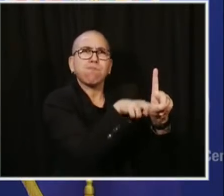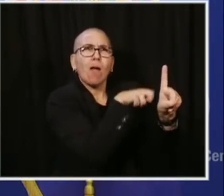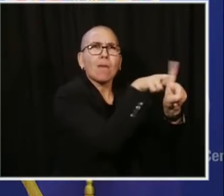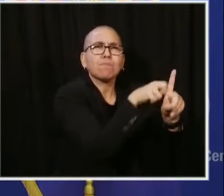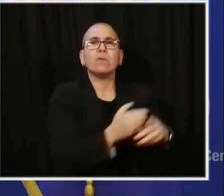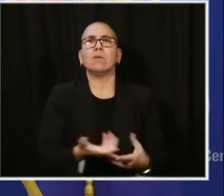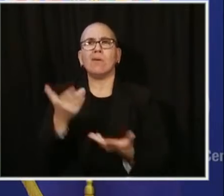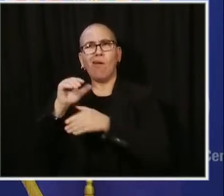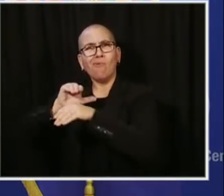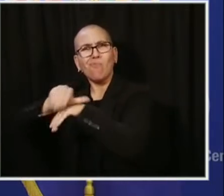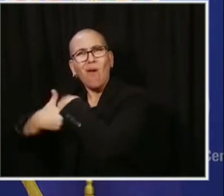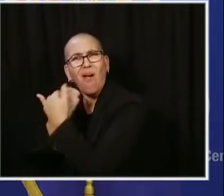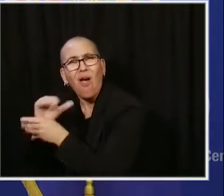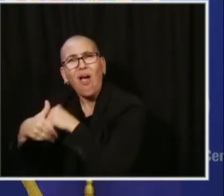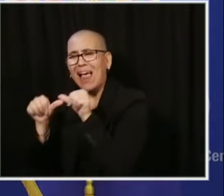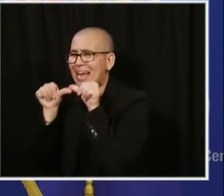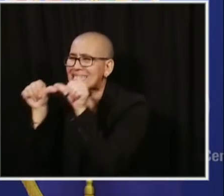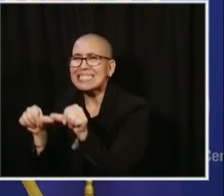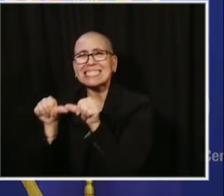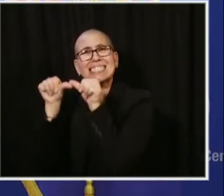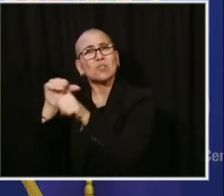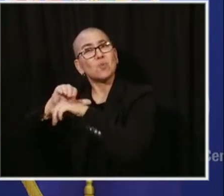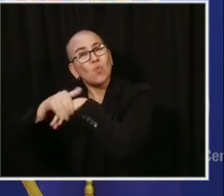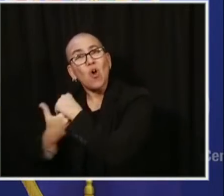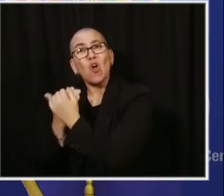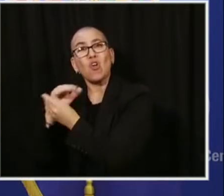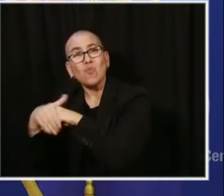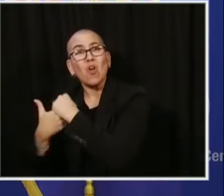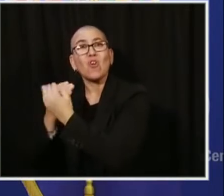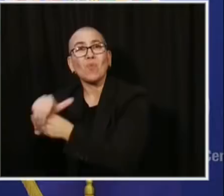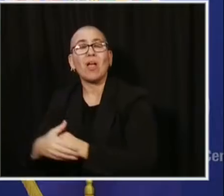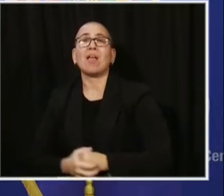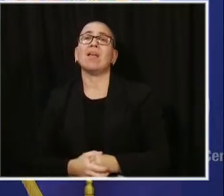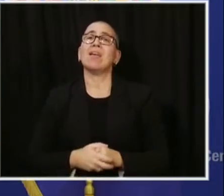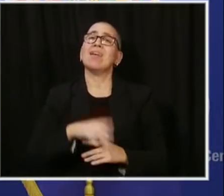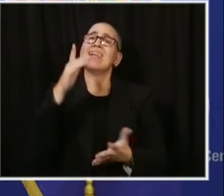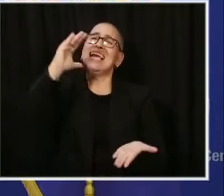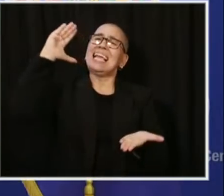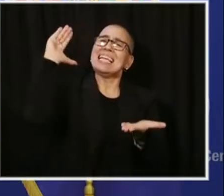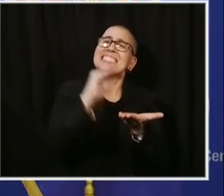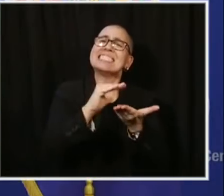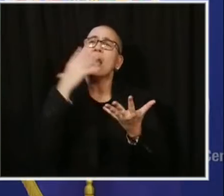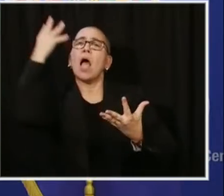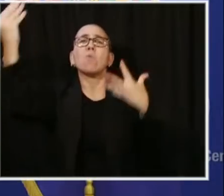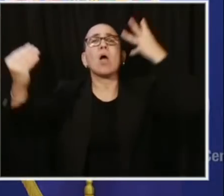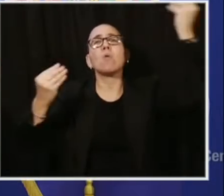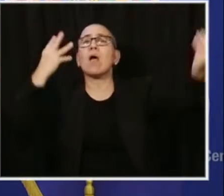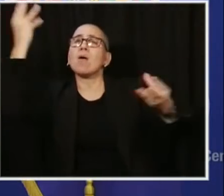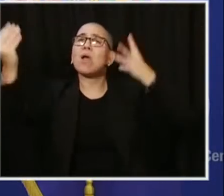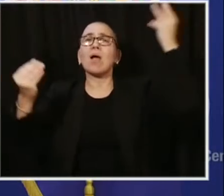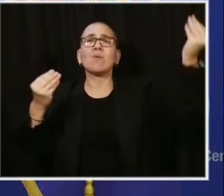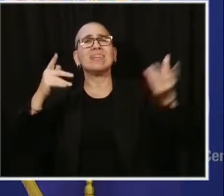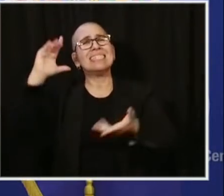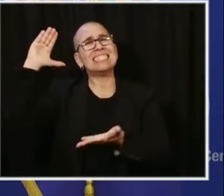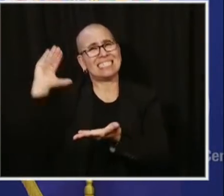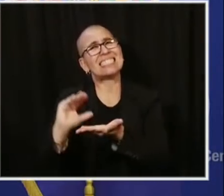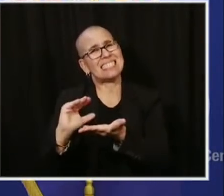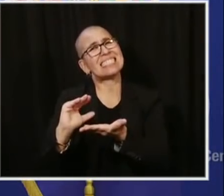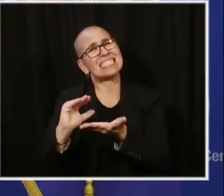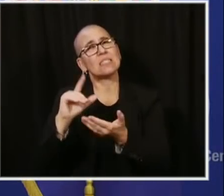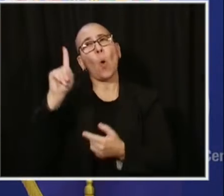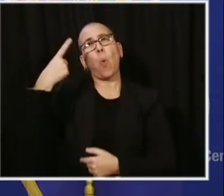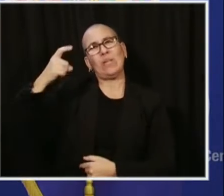social gatherings. Stay home if you're ill, and let people know how you're feeling. Governor, thank you very much for your